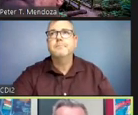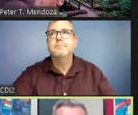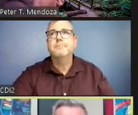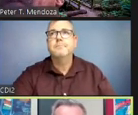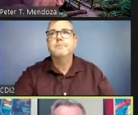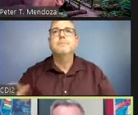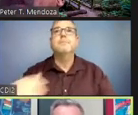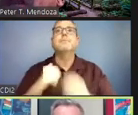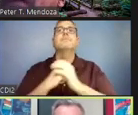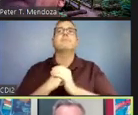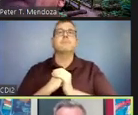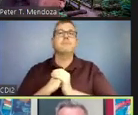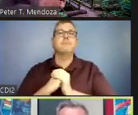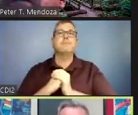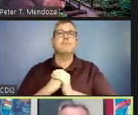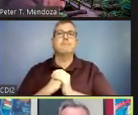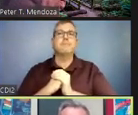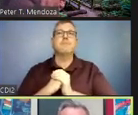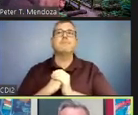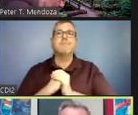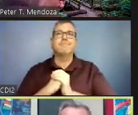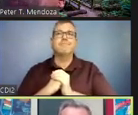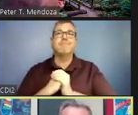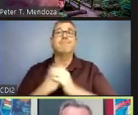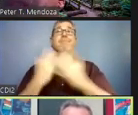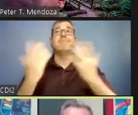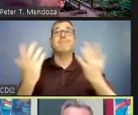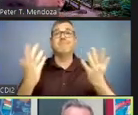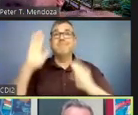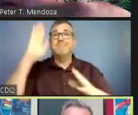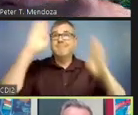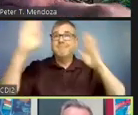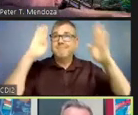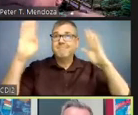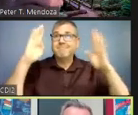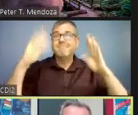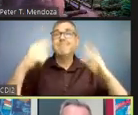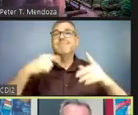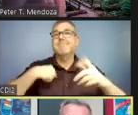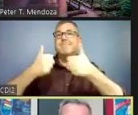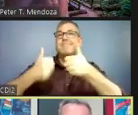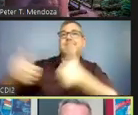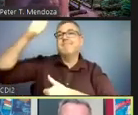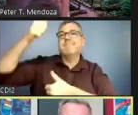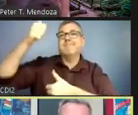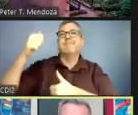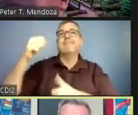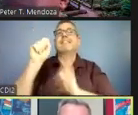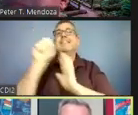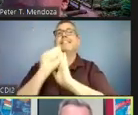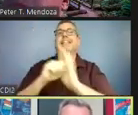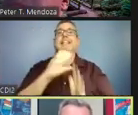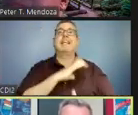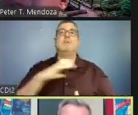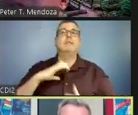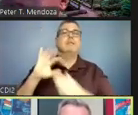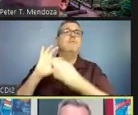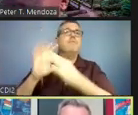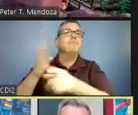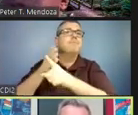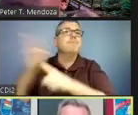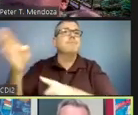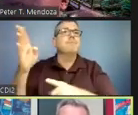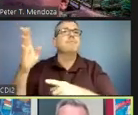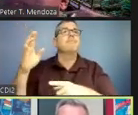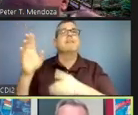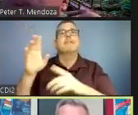There we go. So hello, I am the Executive Director of the State Council on Developmental Disabilities here in Sacramento. And